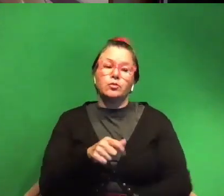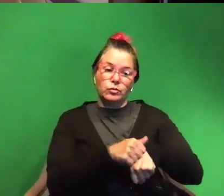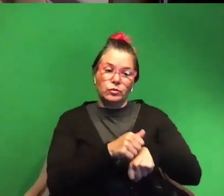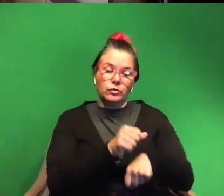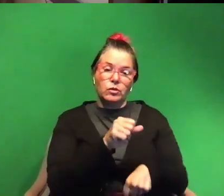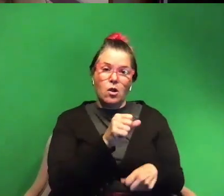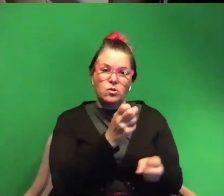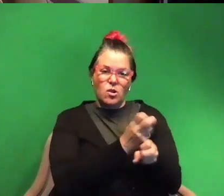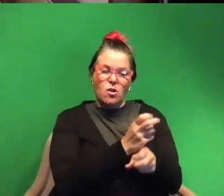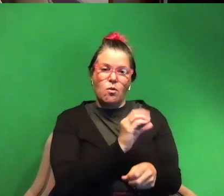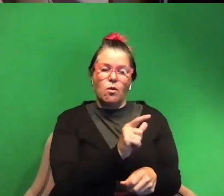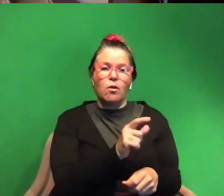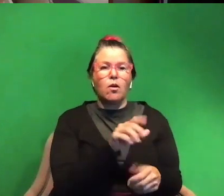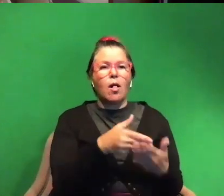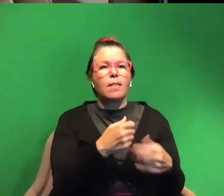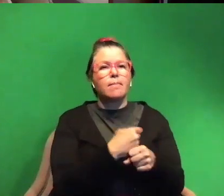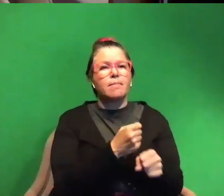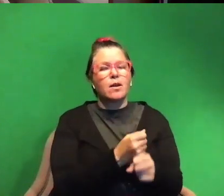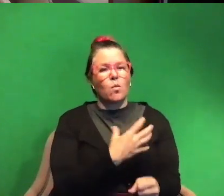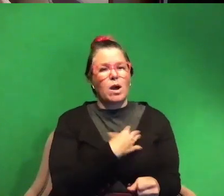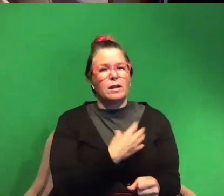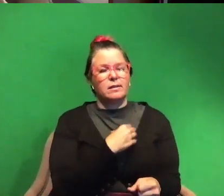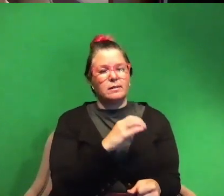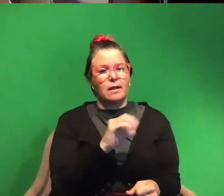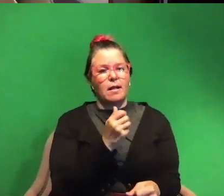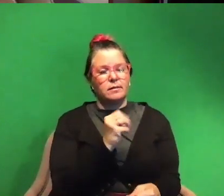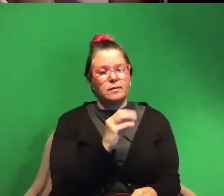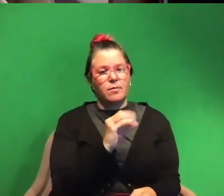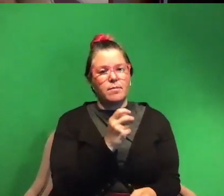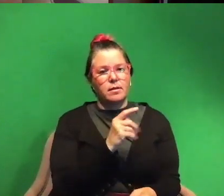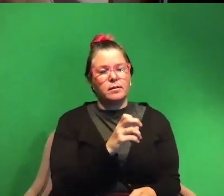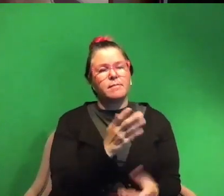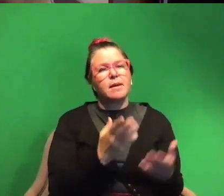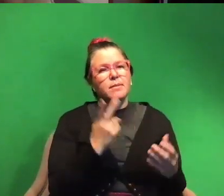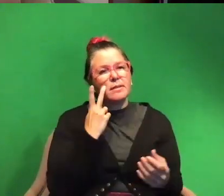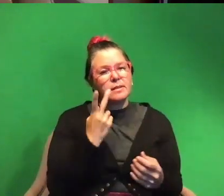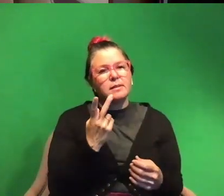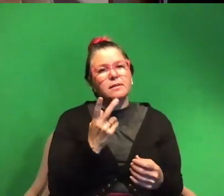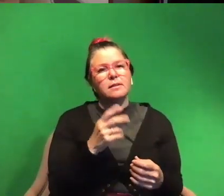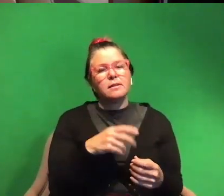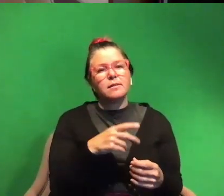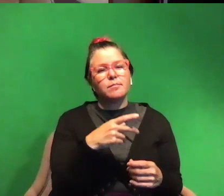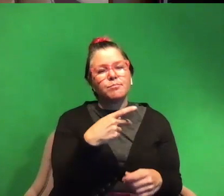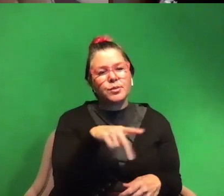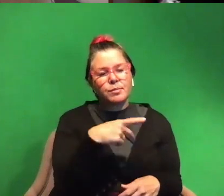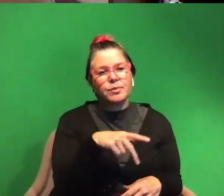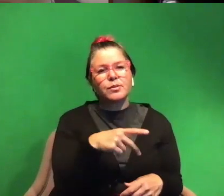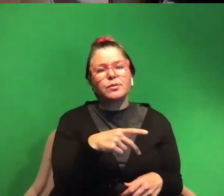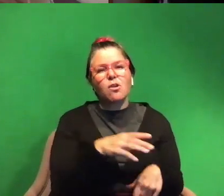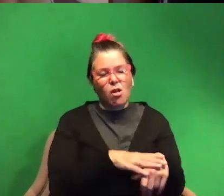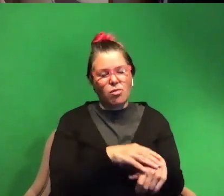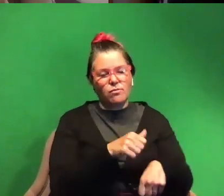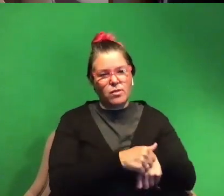corals, they're all producing this sort of whitish calcium carbonate. You may see some purple on there on the actual rock